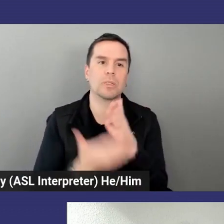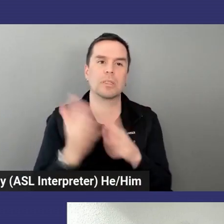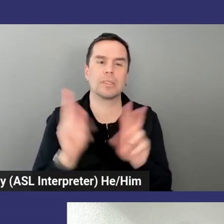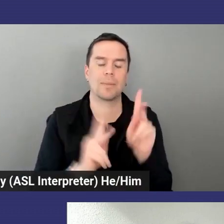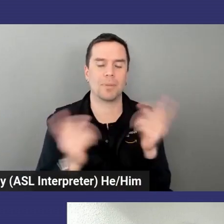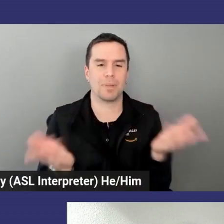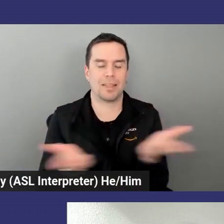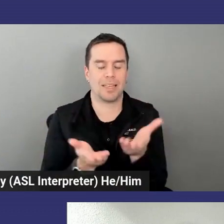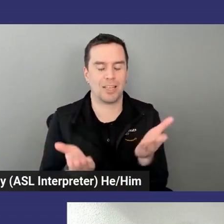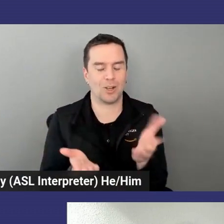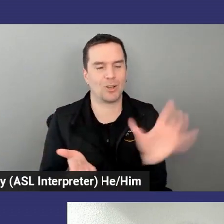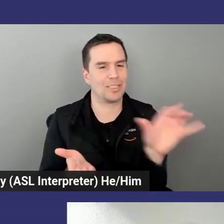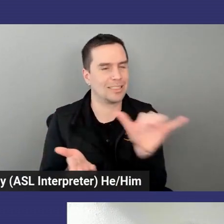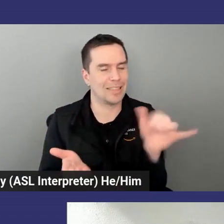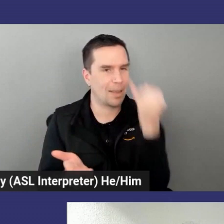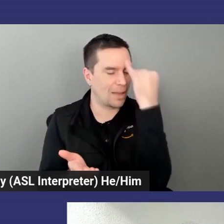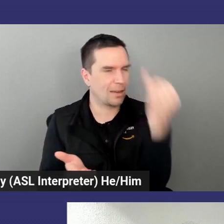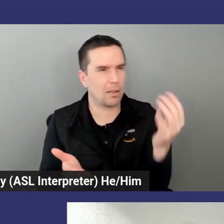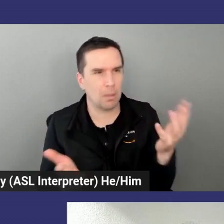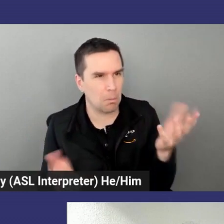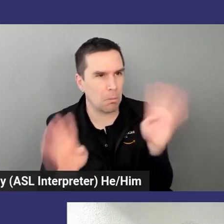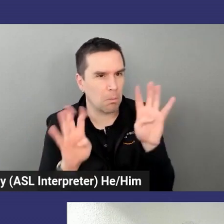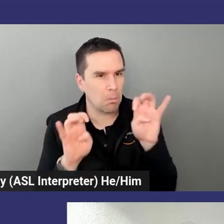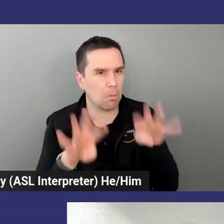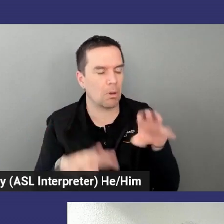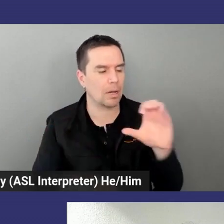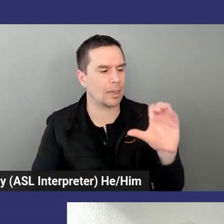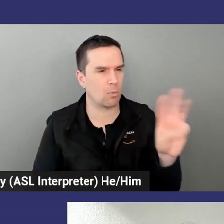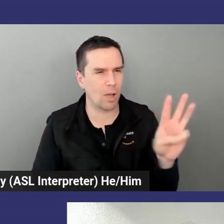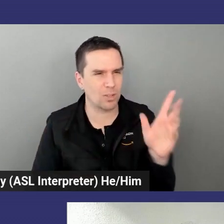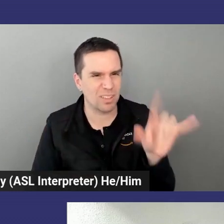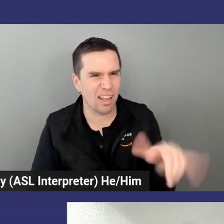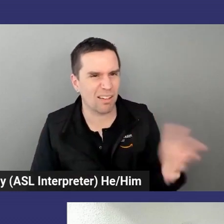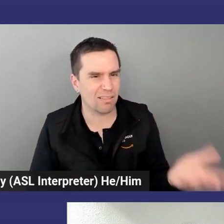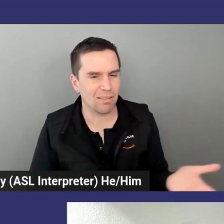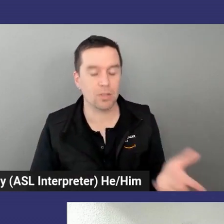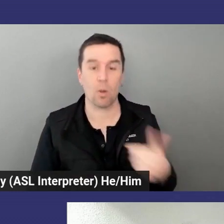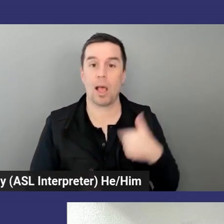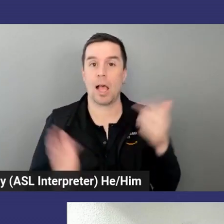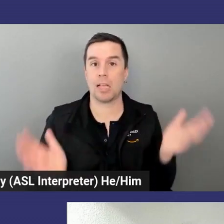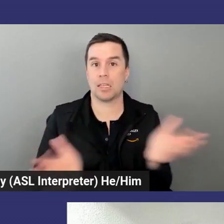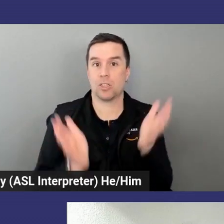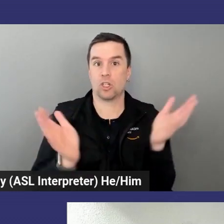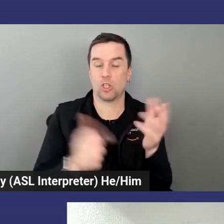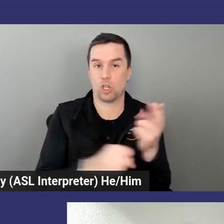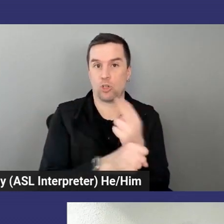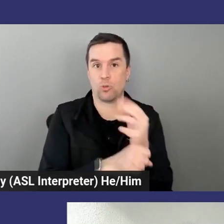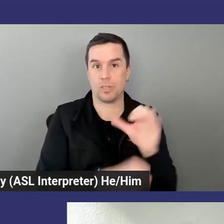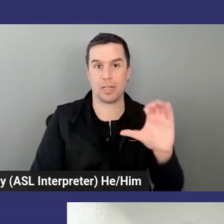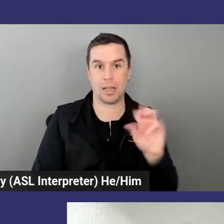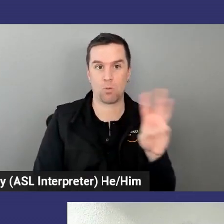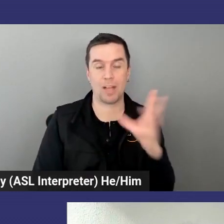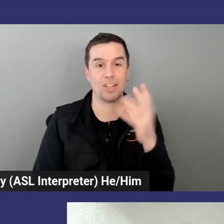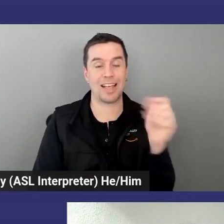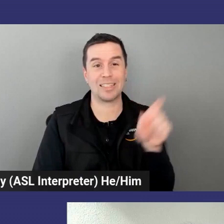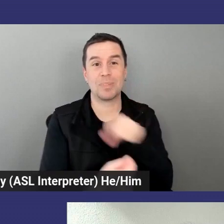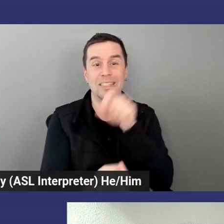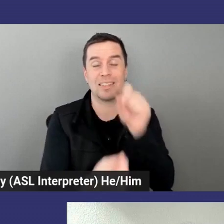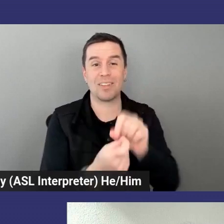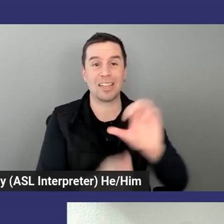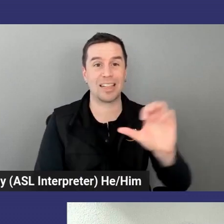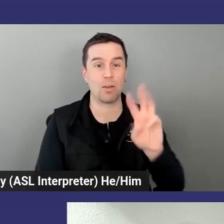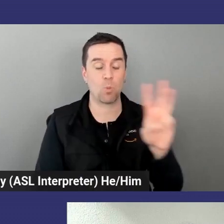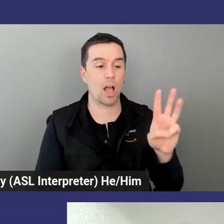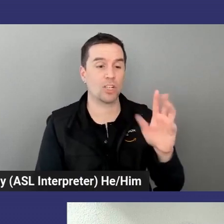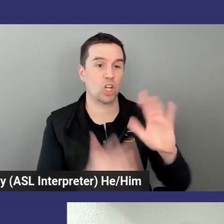boat. So I mean, I definitely suggest using CloudWatch, and I think specifically CloudWatch Internet Monitor, which is so interesting.